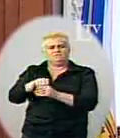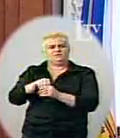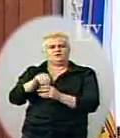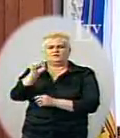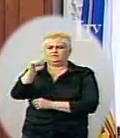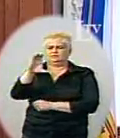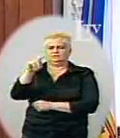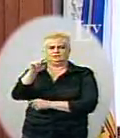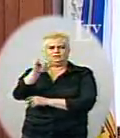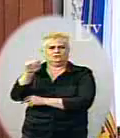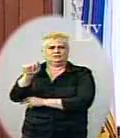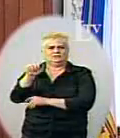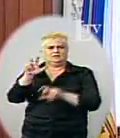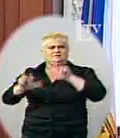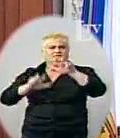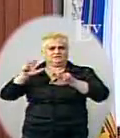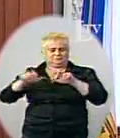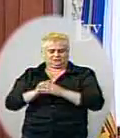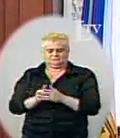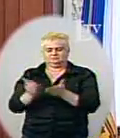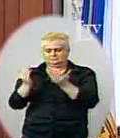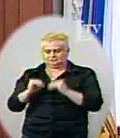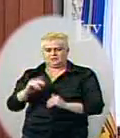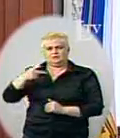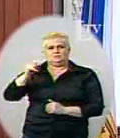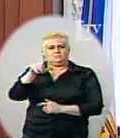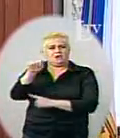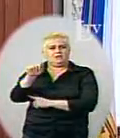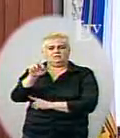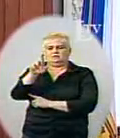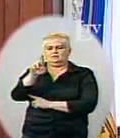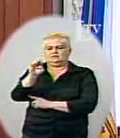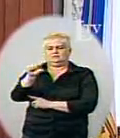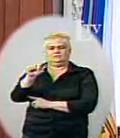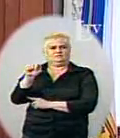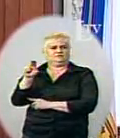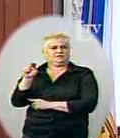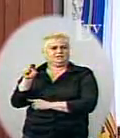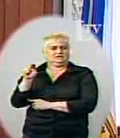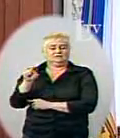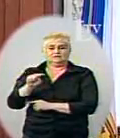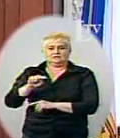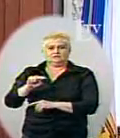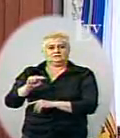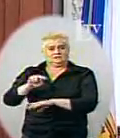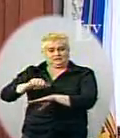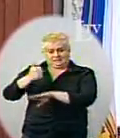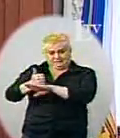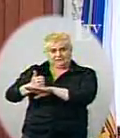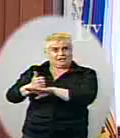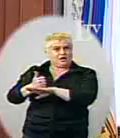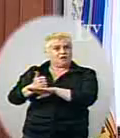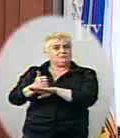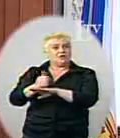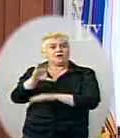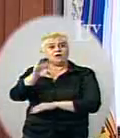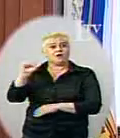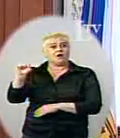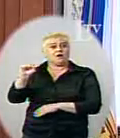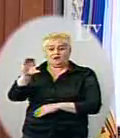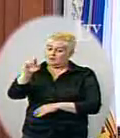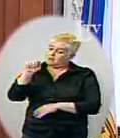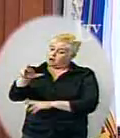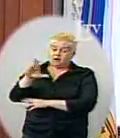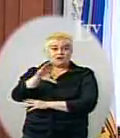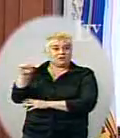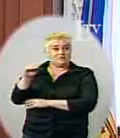Investments. Paul O'Regan, who built one of the province's most successful automobile companies and never lost